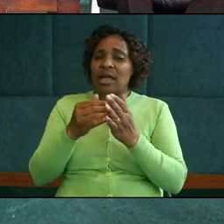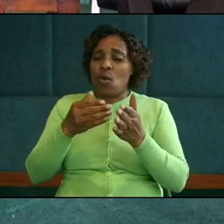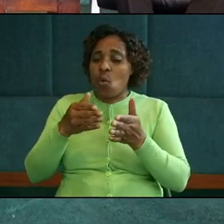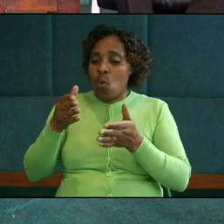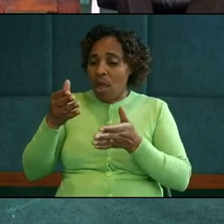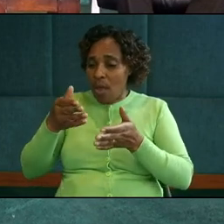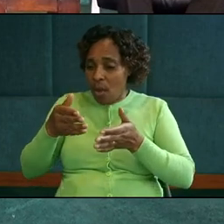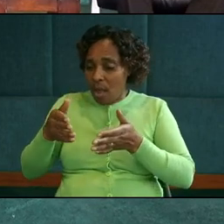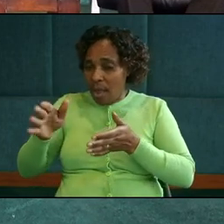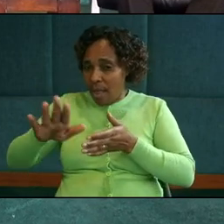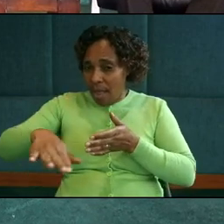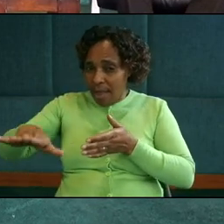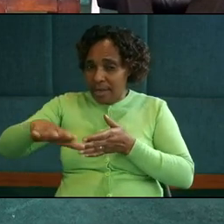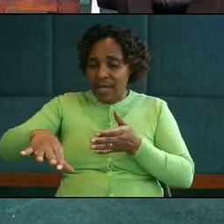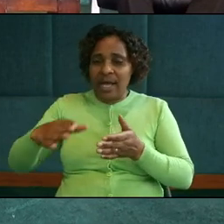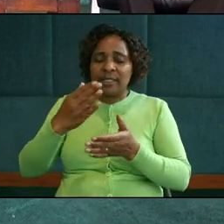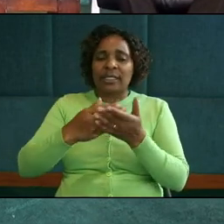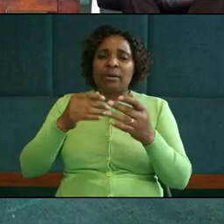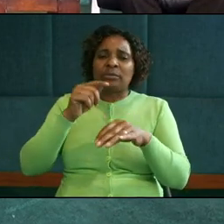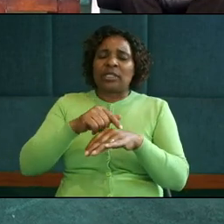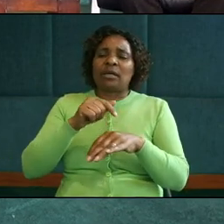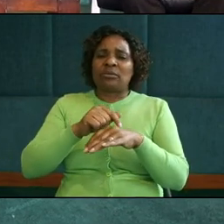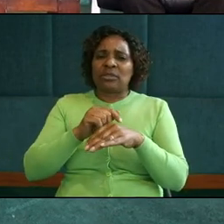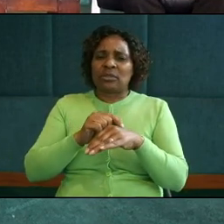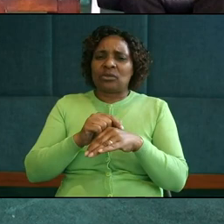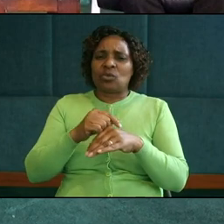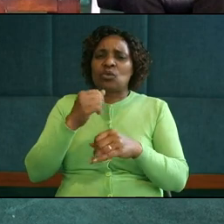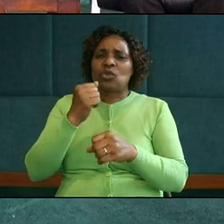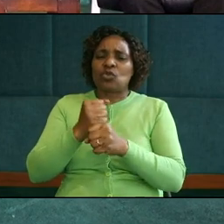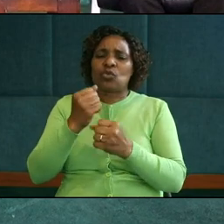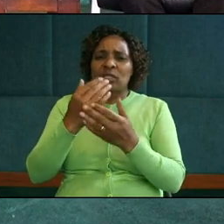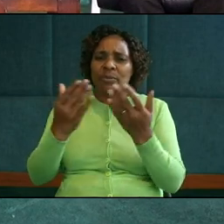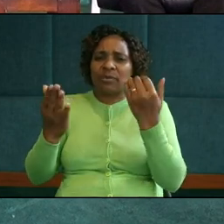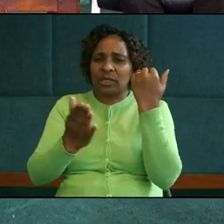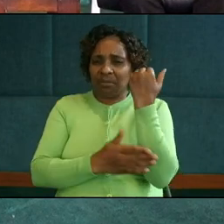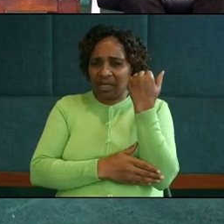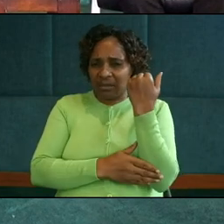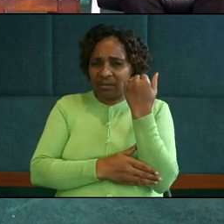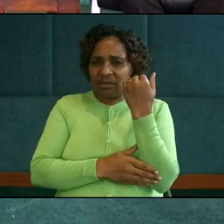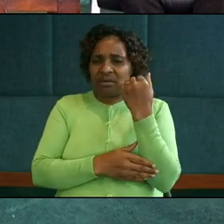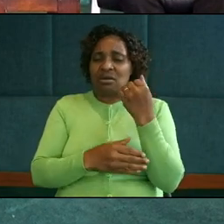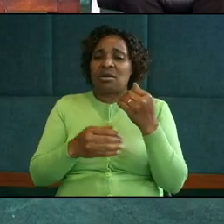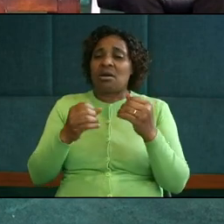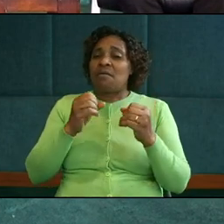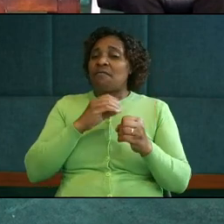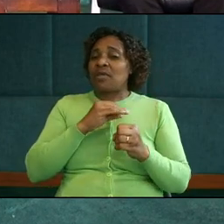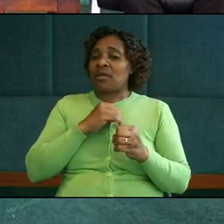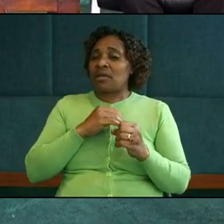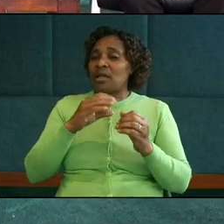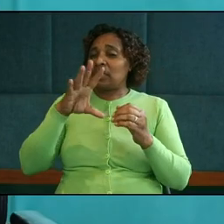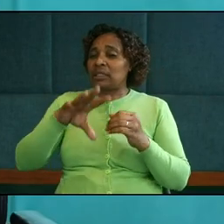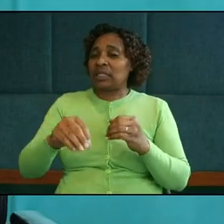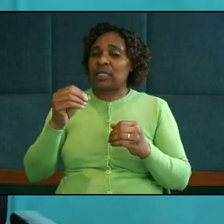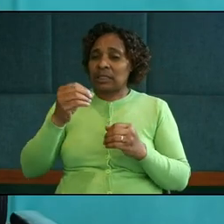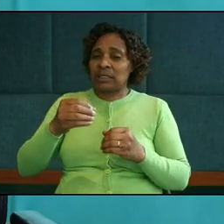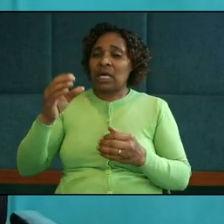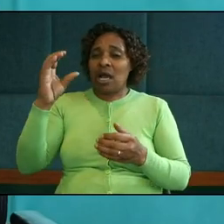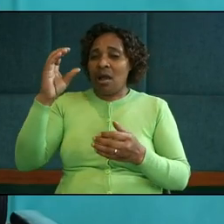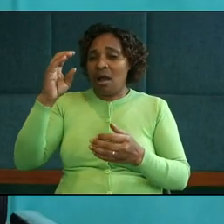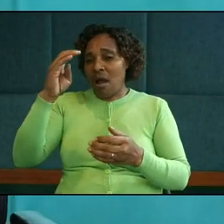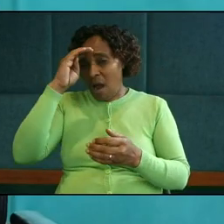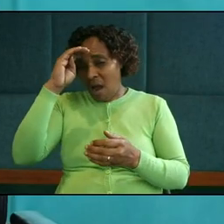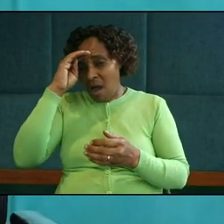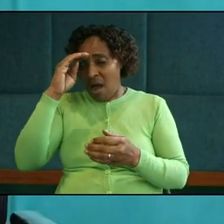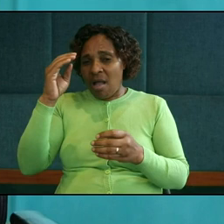we at times do something bad out here, like for example taking alcohol and